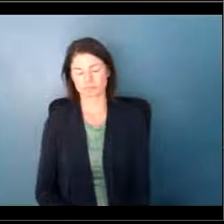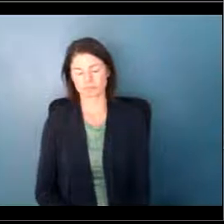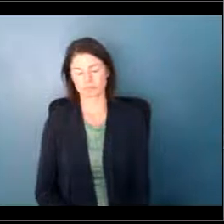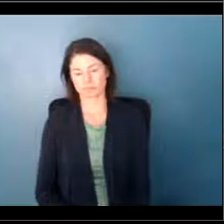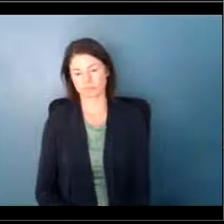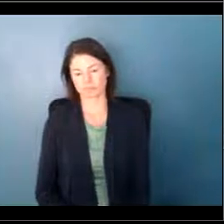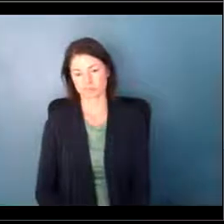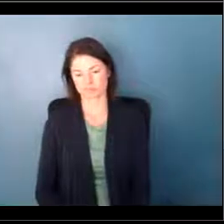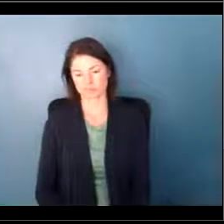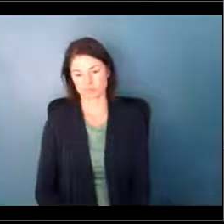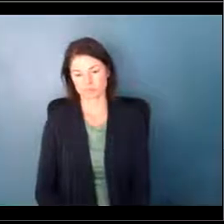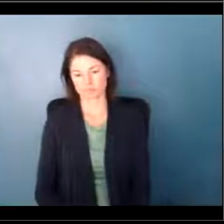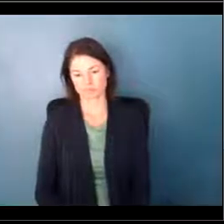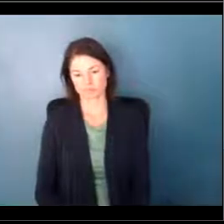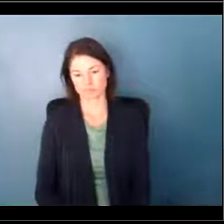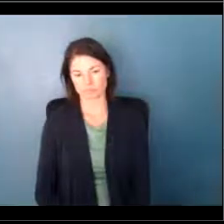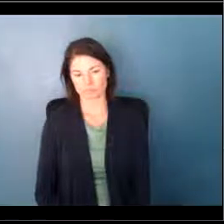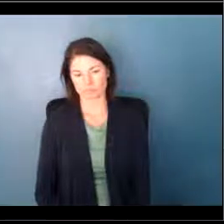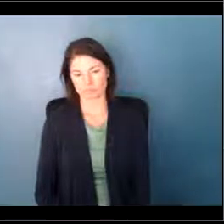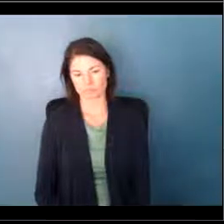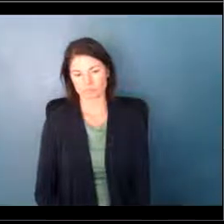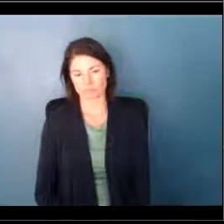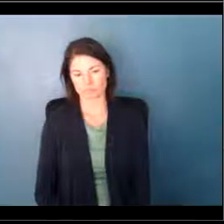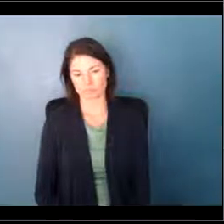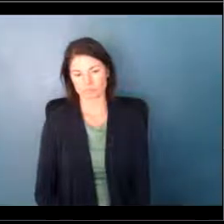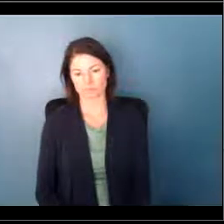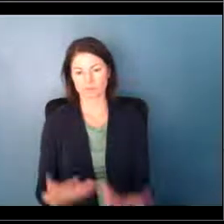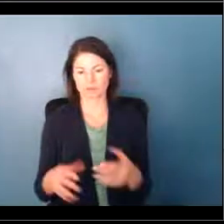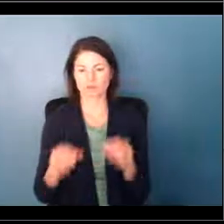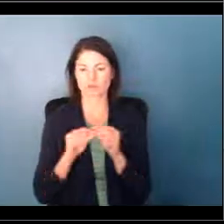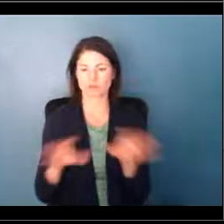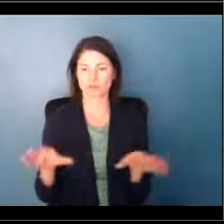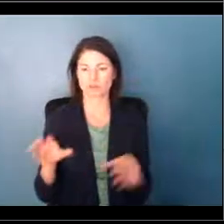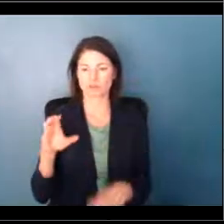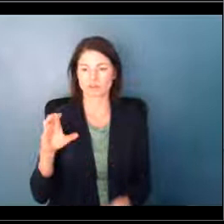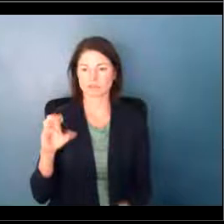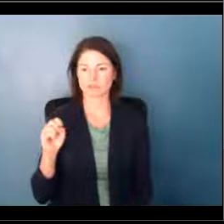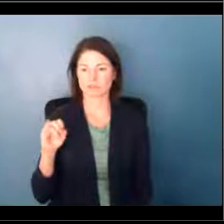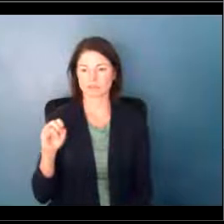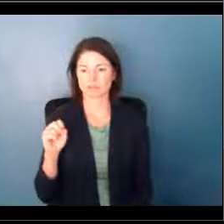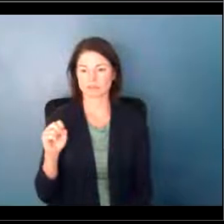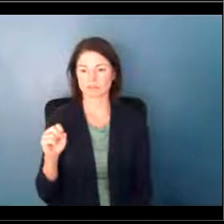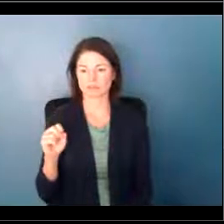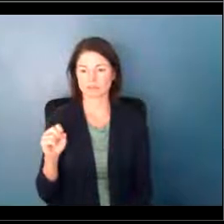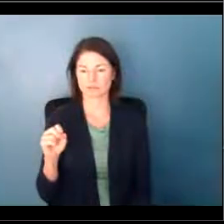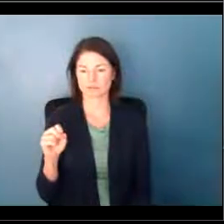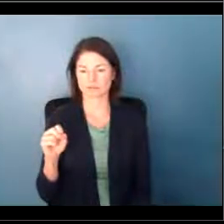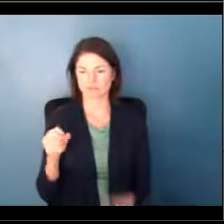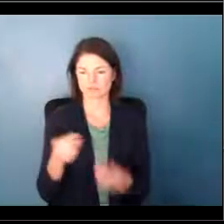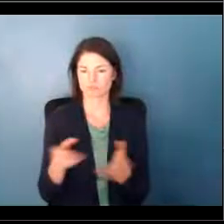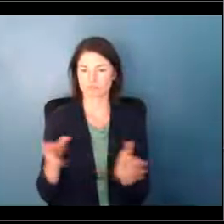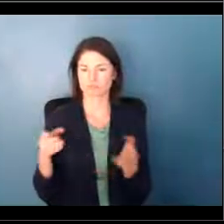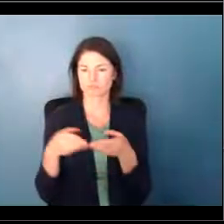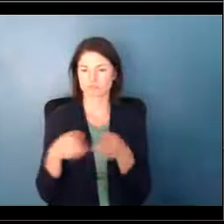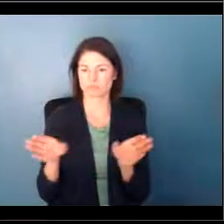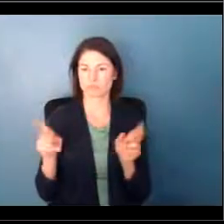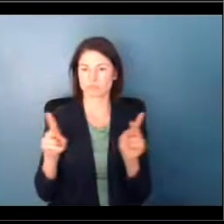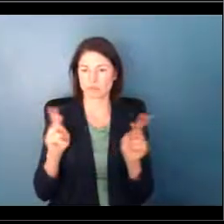done, we've released our thesis to the public, and we're seeking